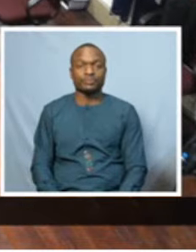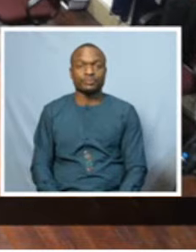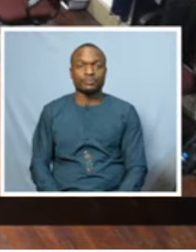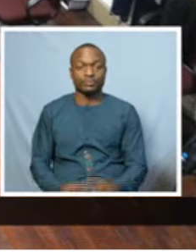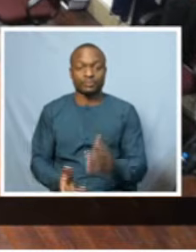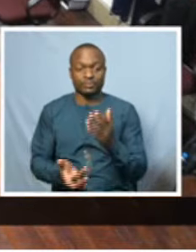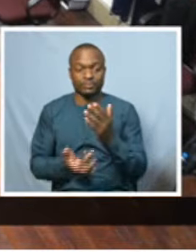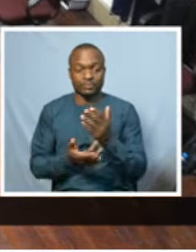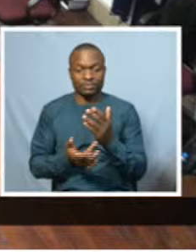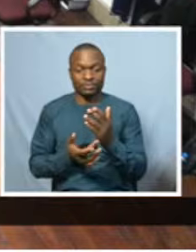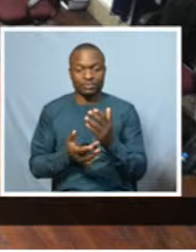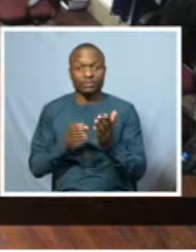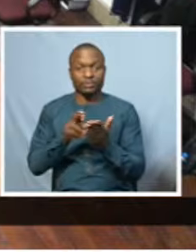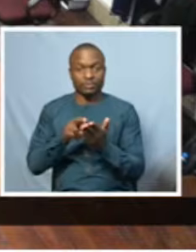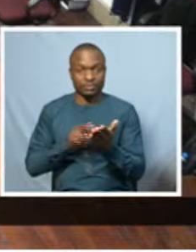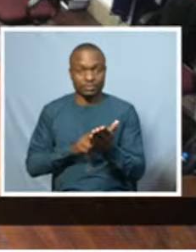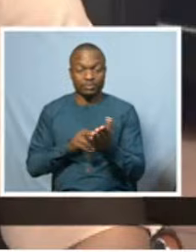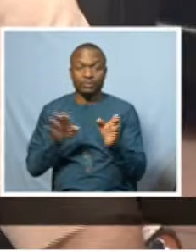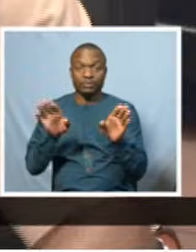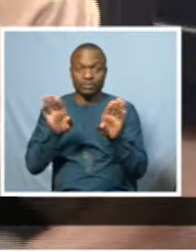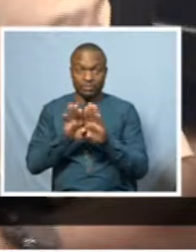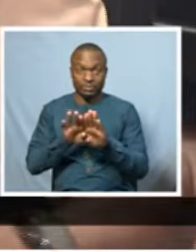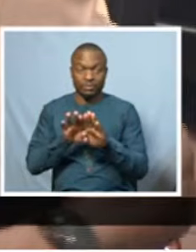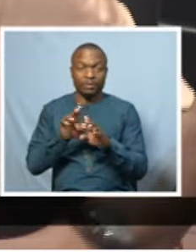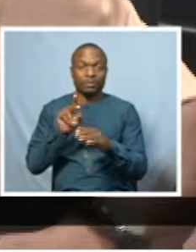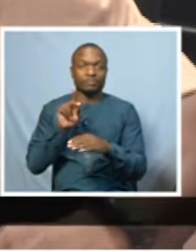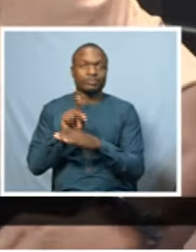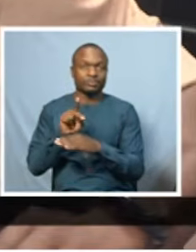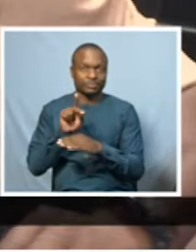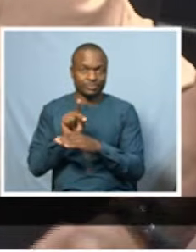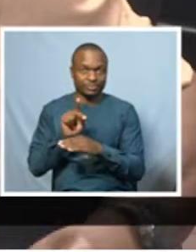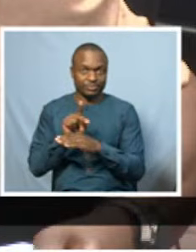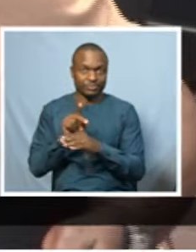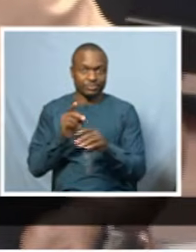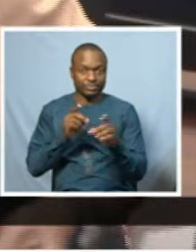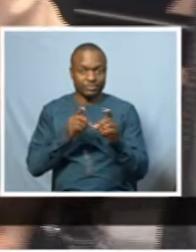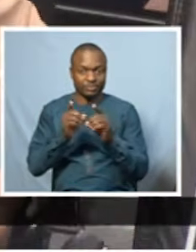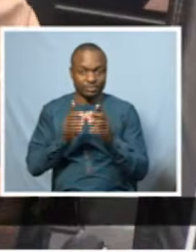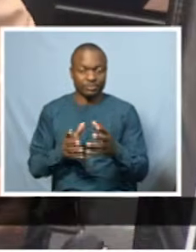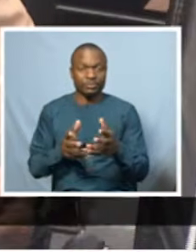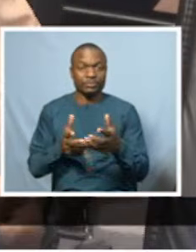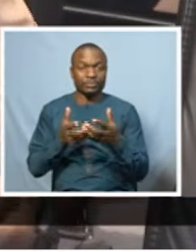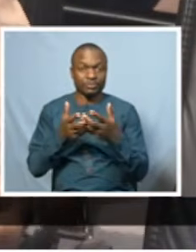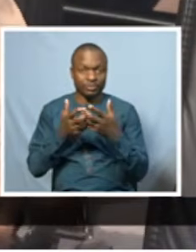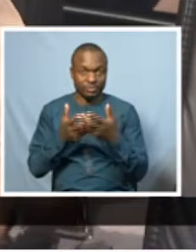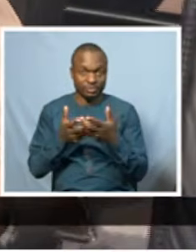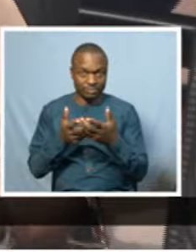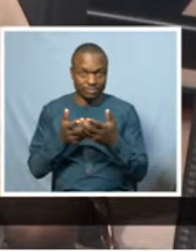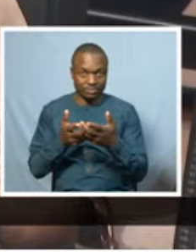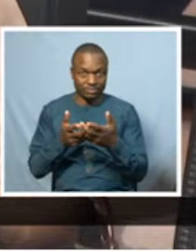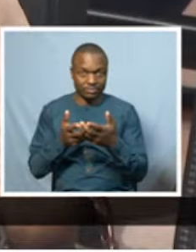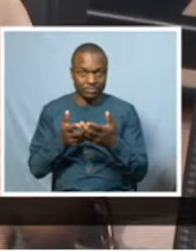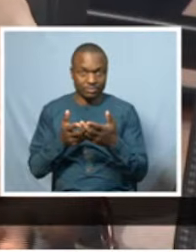technical report for closure of the project, the Director Engineering says that the